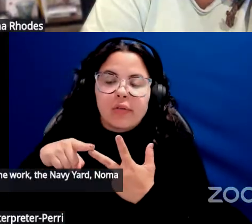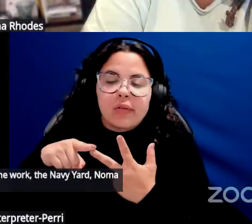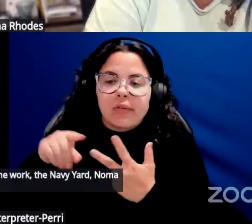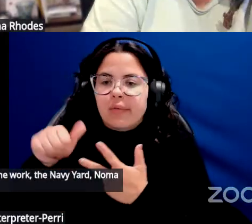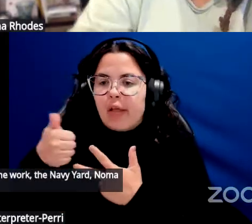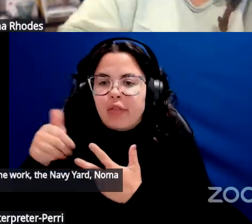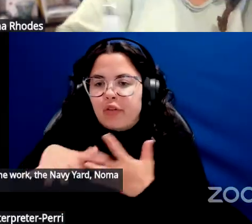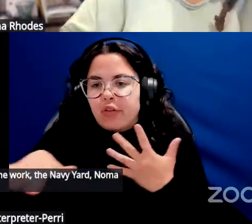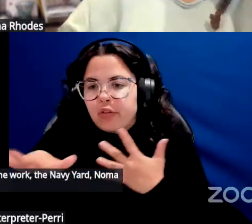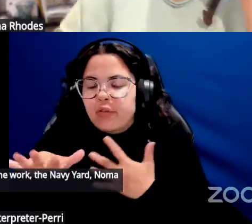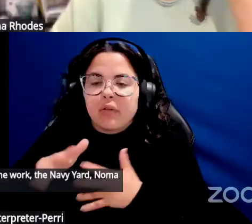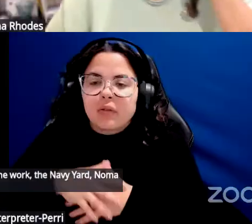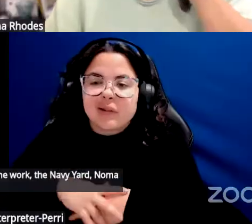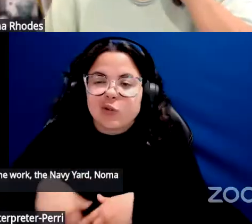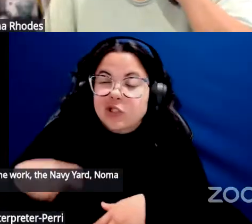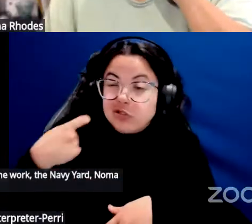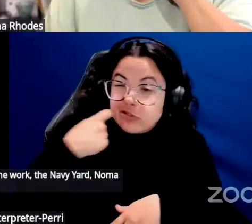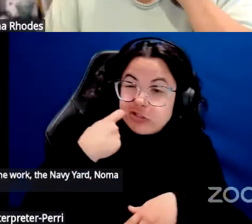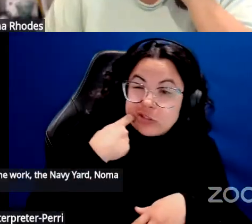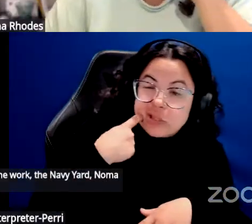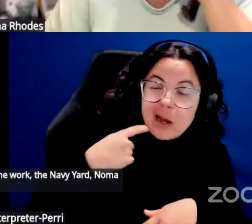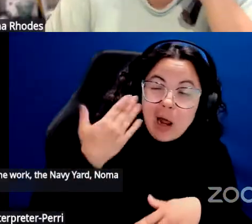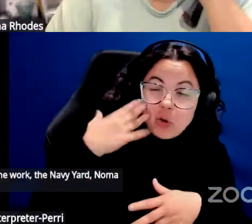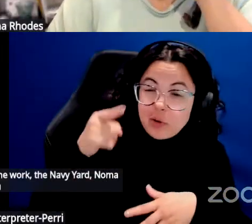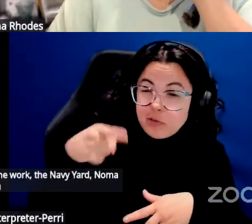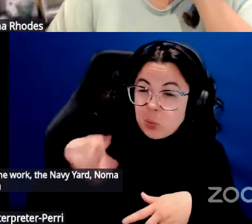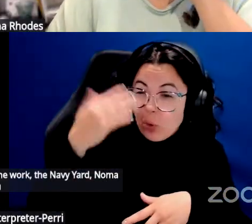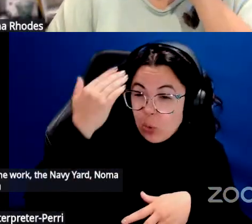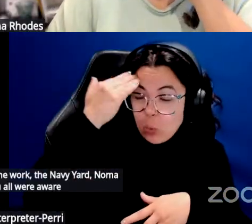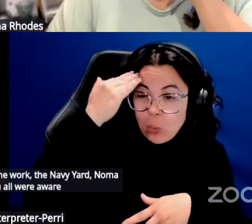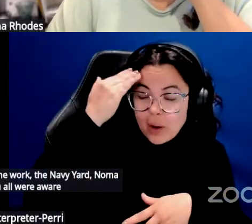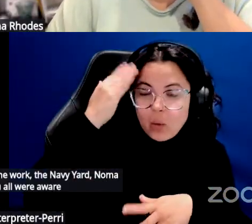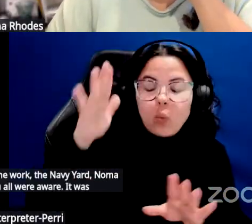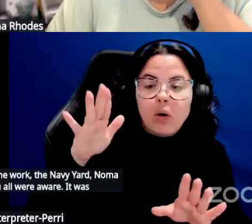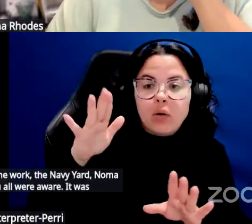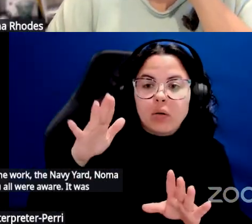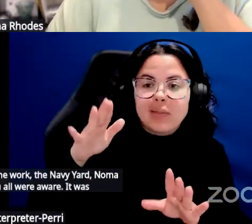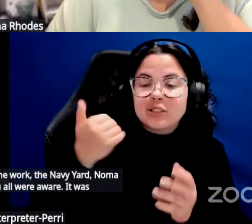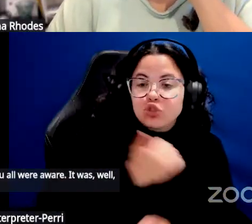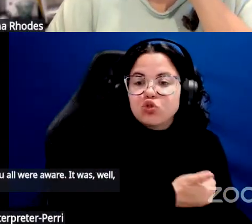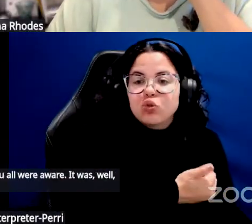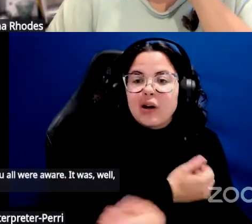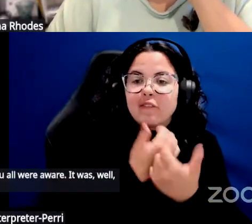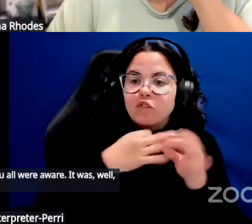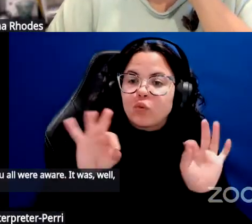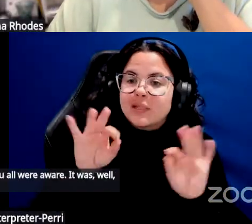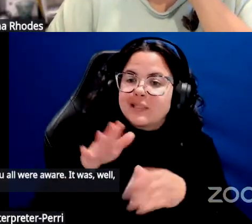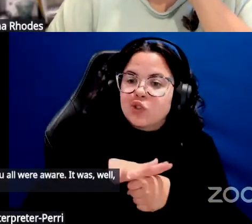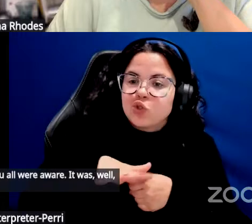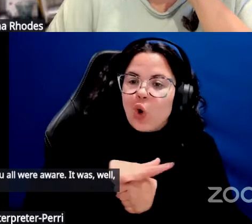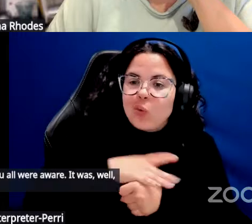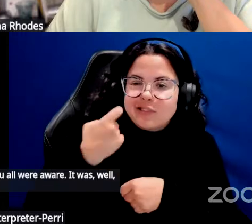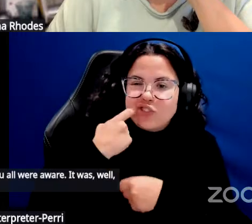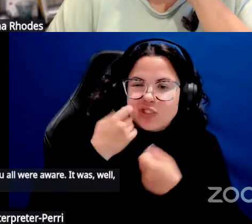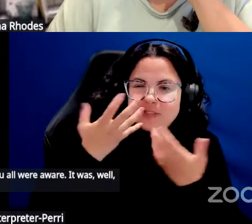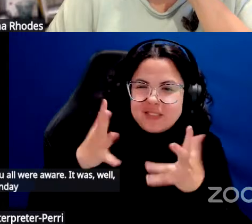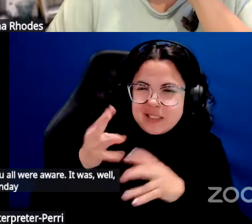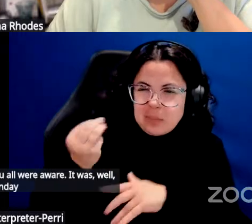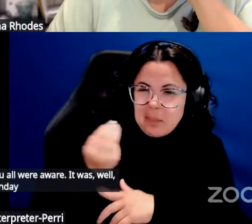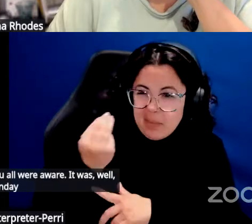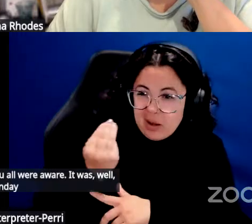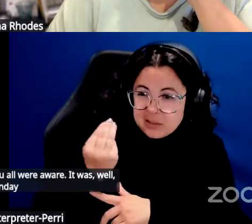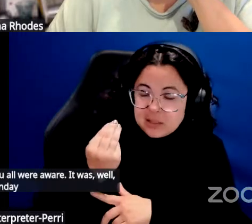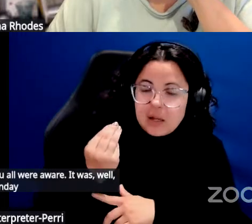curfew Yeah, zones. and we just had one. I don't know if you all were aware. It was, well, this was the drug-free zone. It just ended on Monday, but